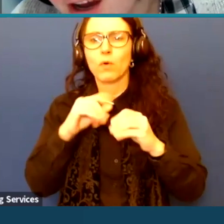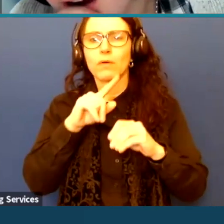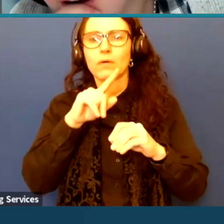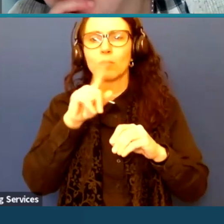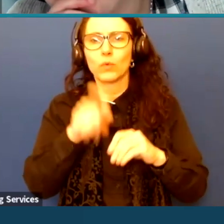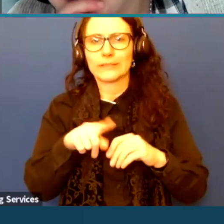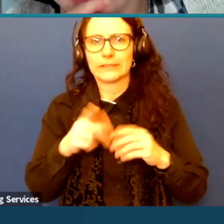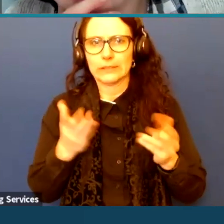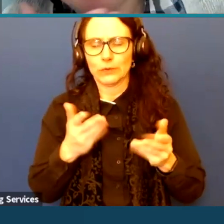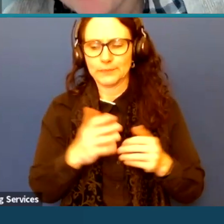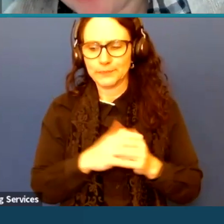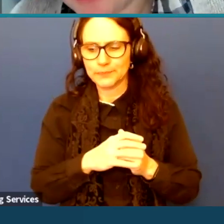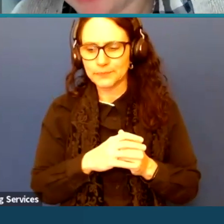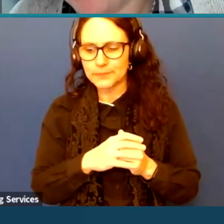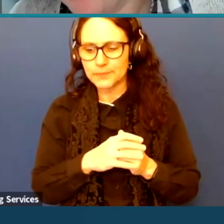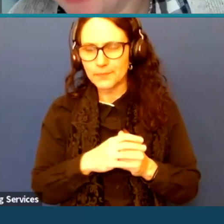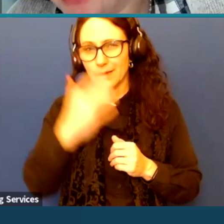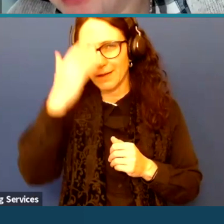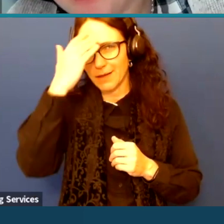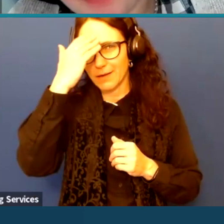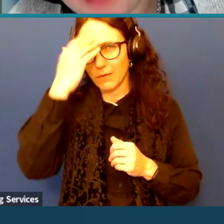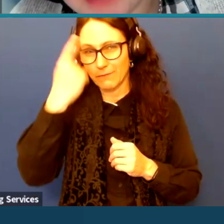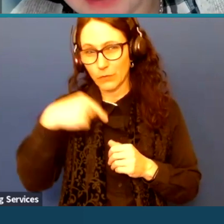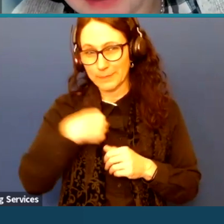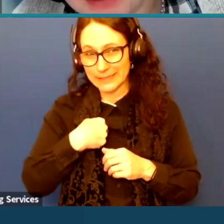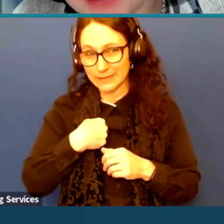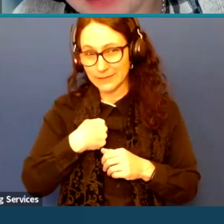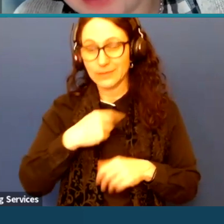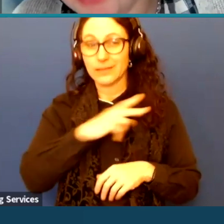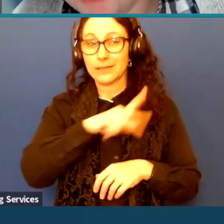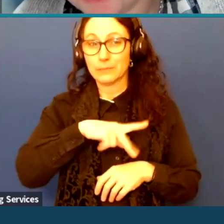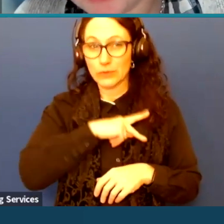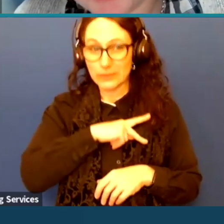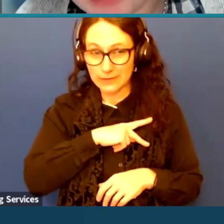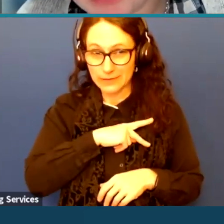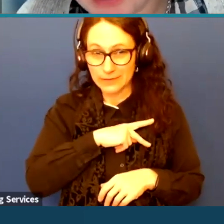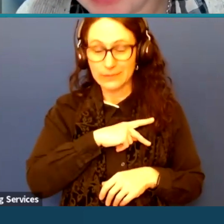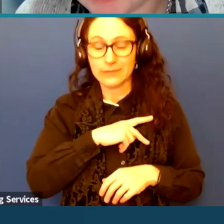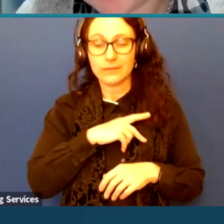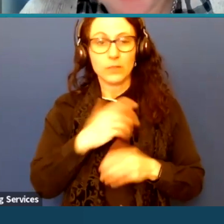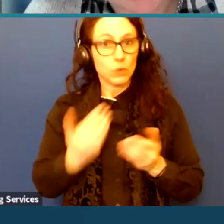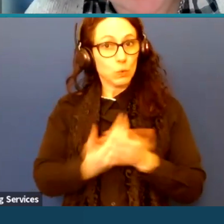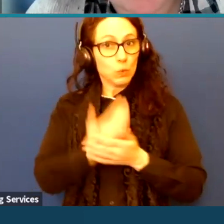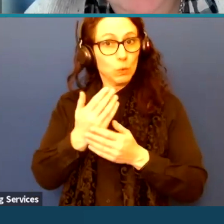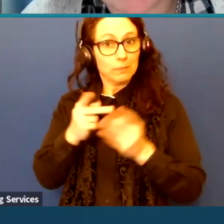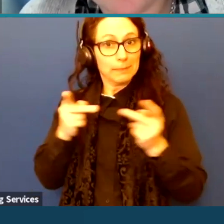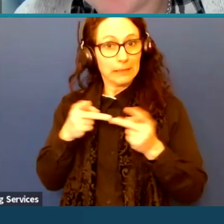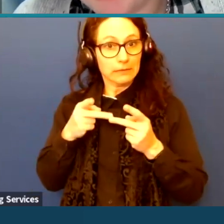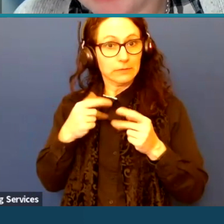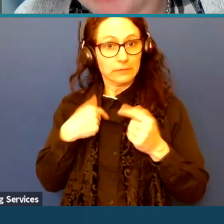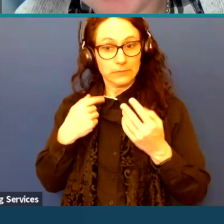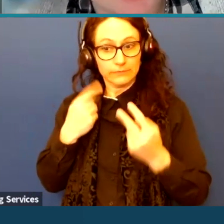here. I know that for me personally, when I'm visiting a new cultural space, the physical space